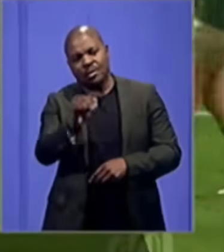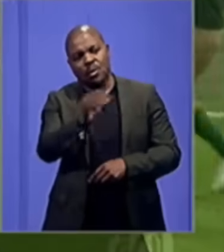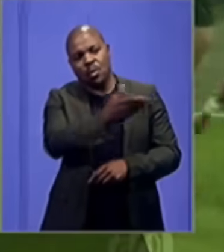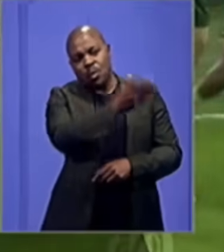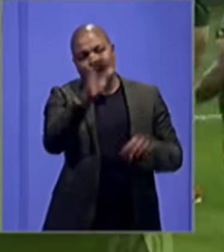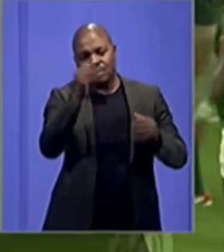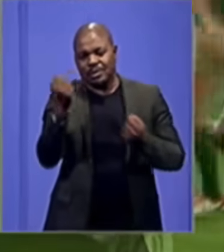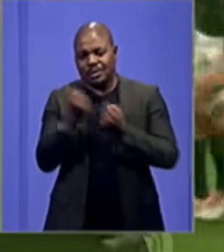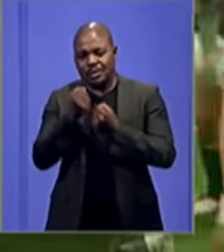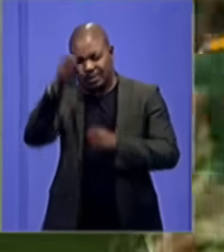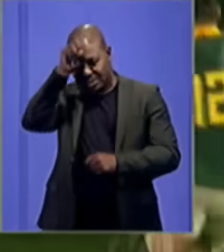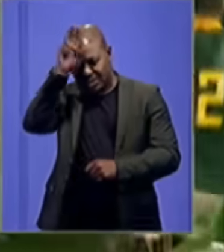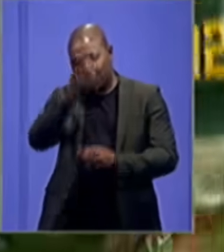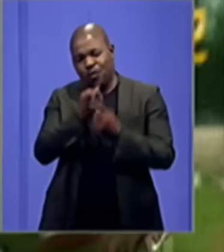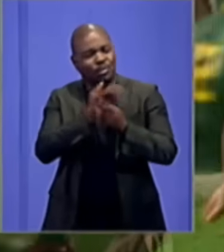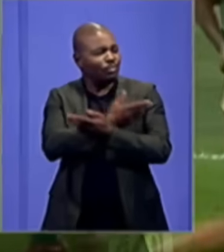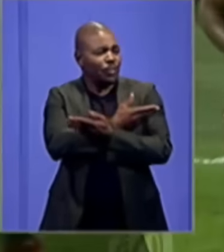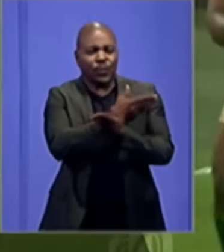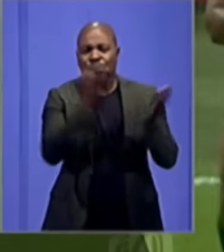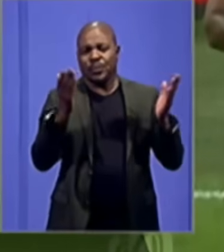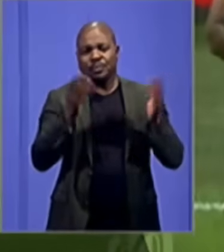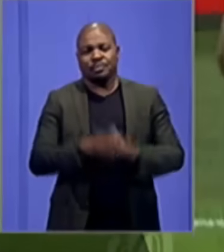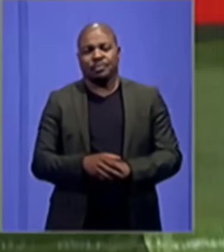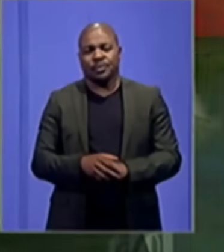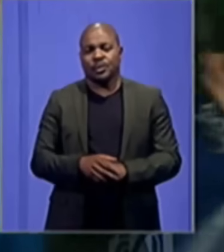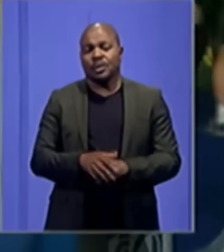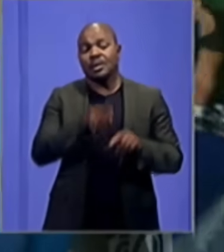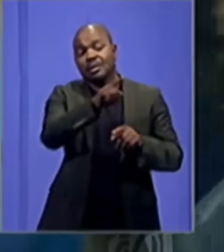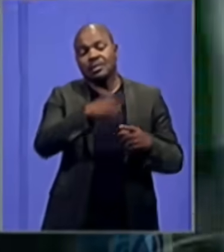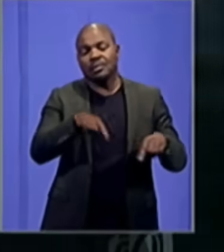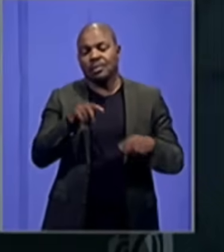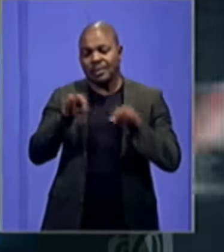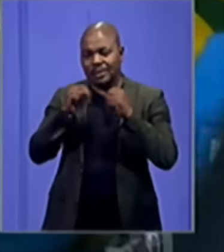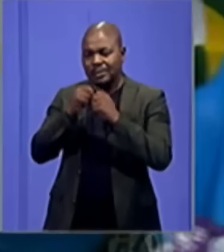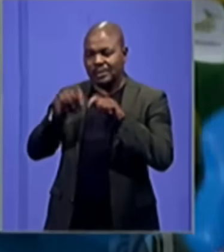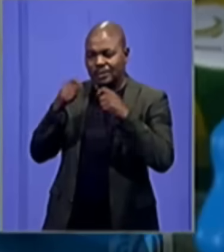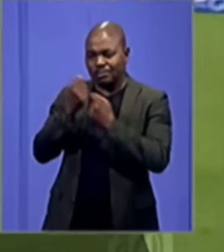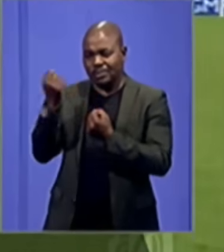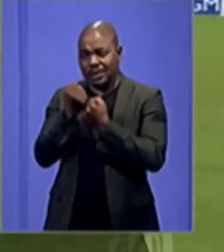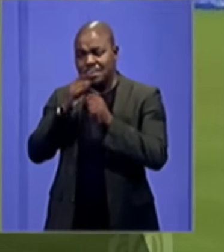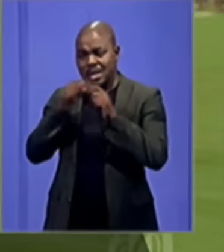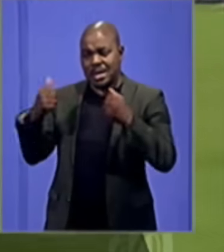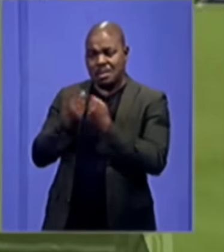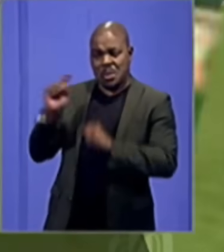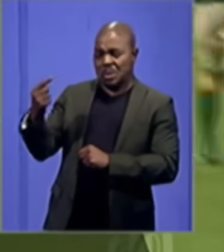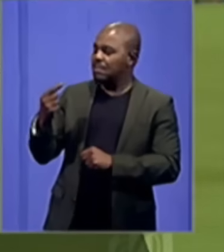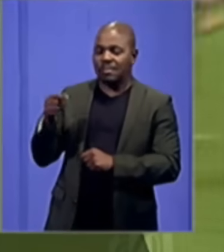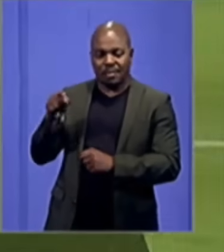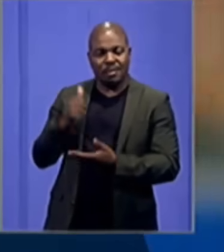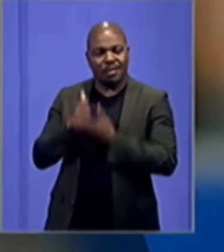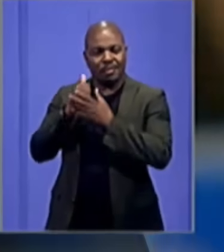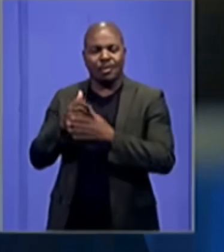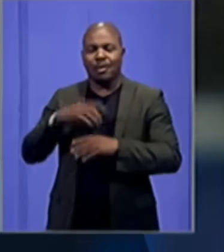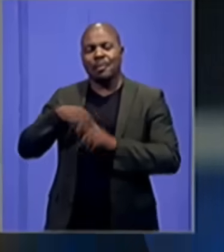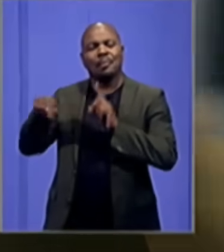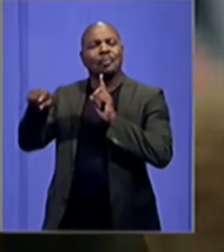of Springboks from all walks of life. Supporting our national team is not just about the game, it's about forging a collective